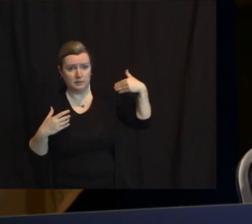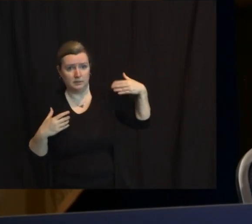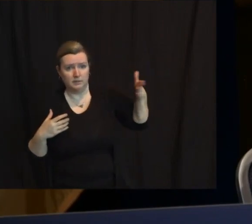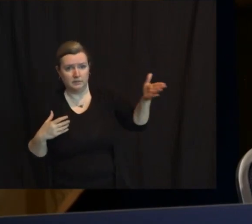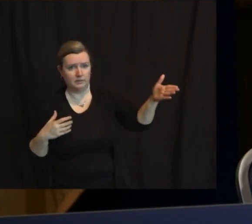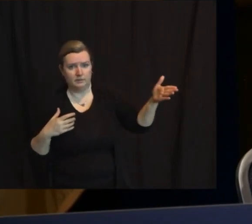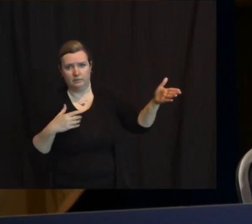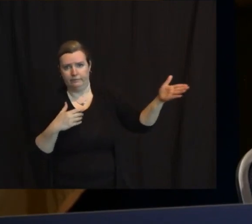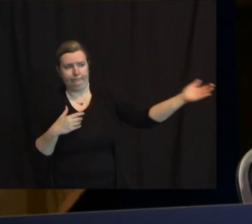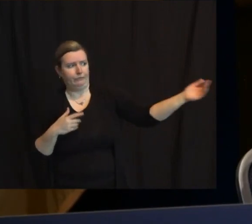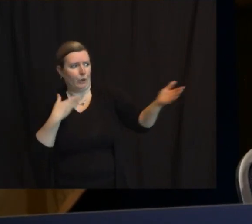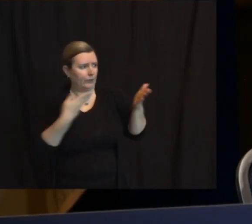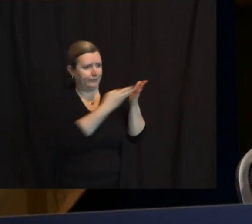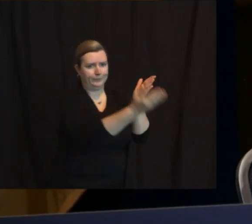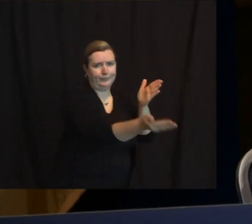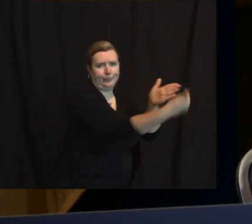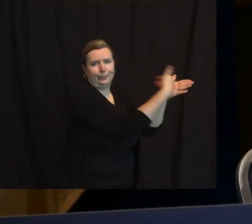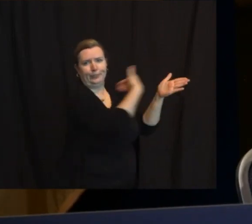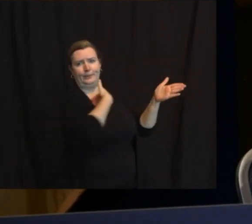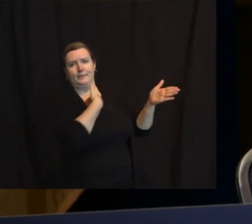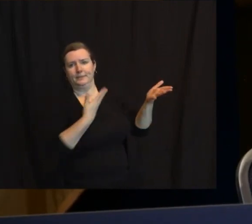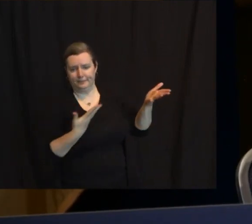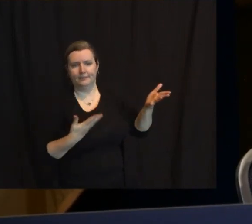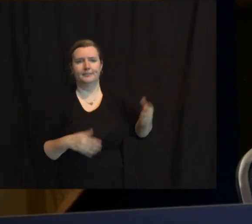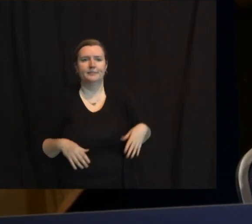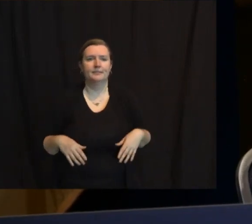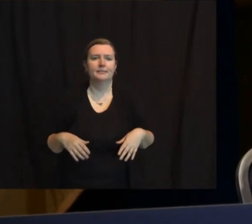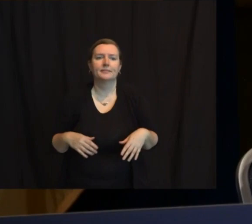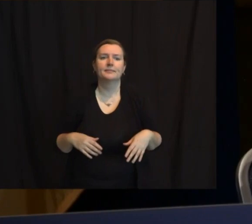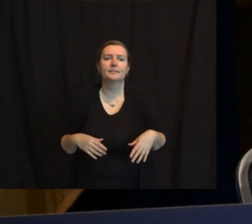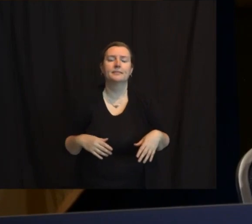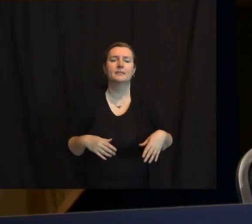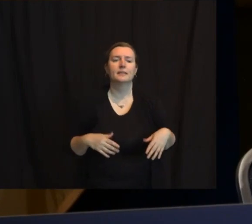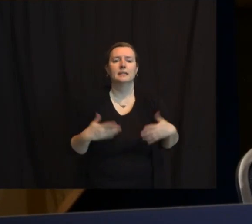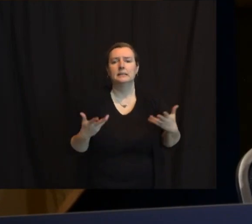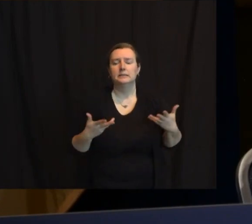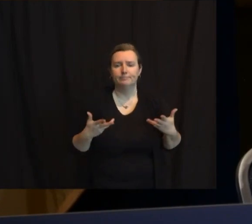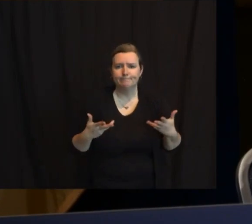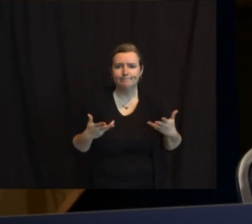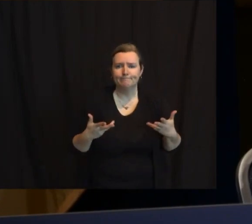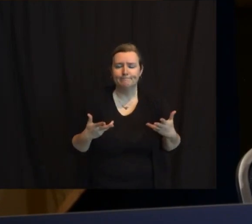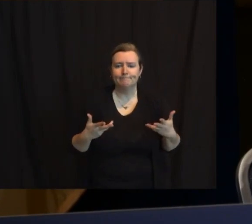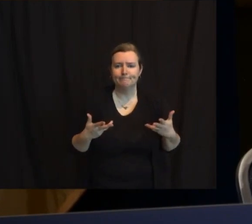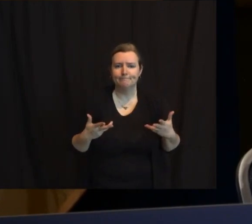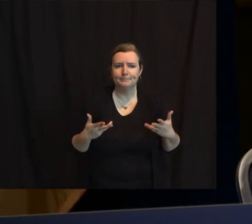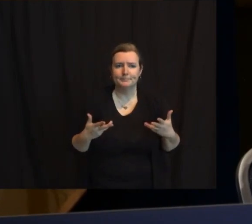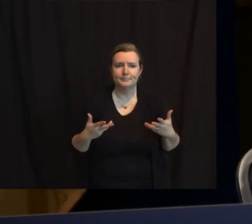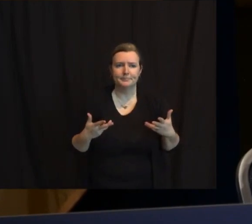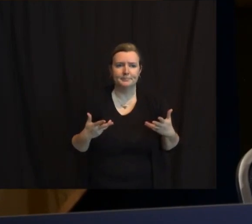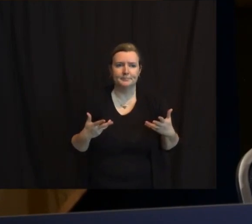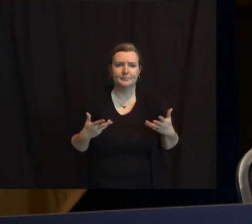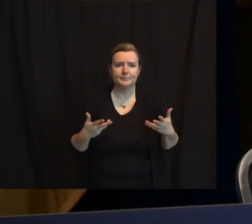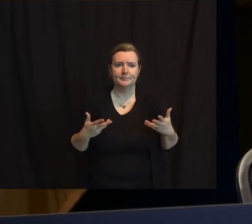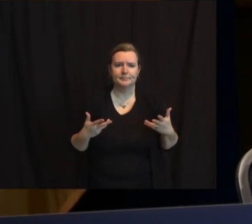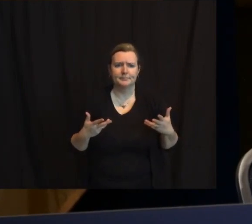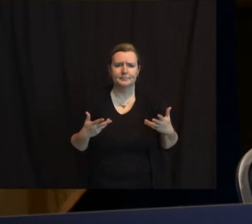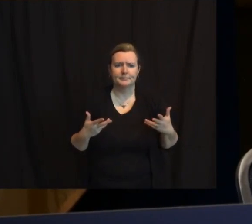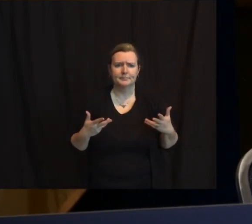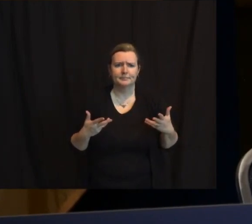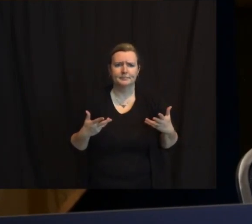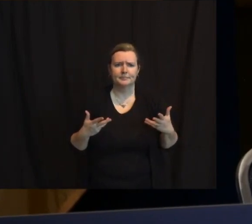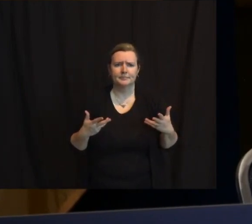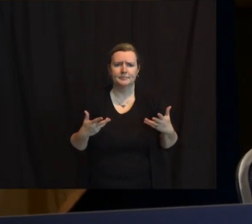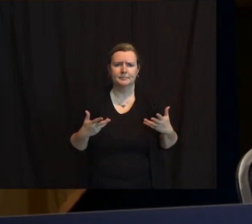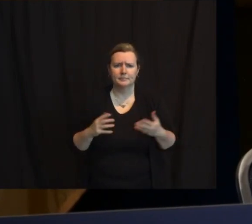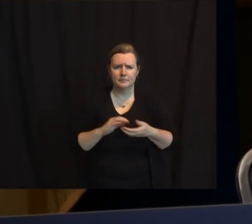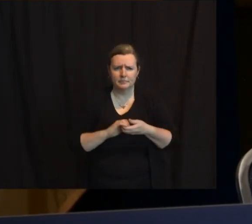desperate. But in the end, it ends up being something that is a normal course in an unemployment insurance claim. And while there